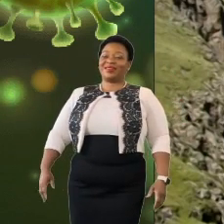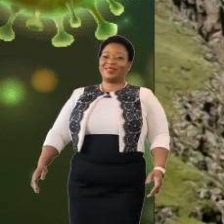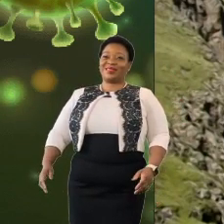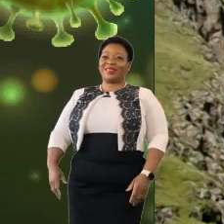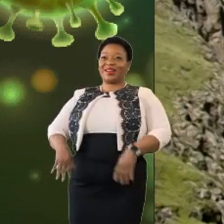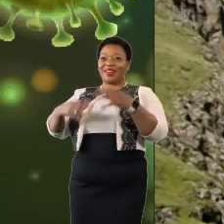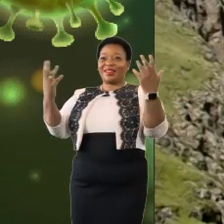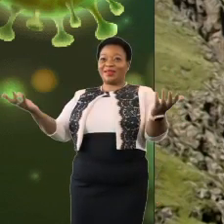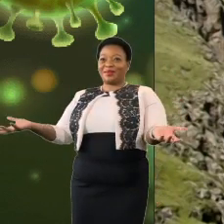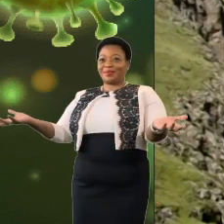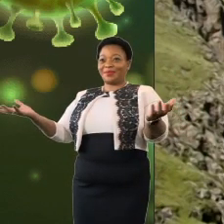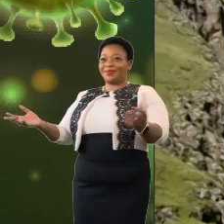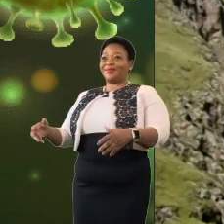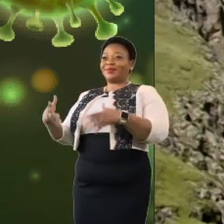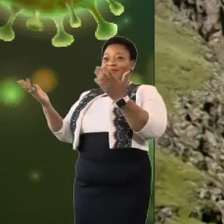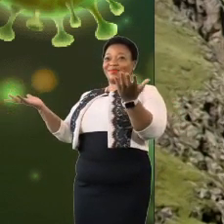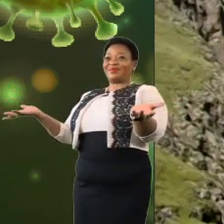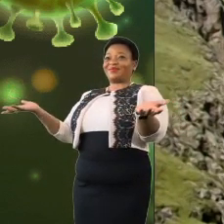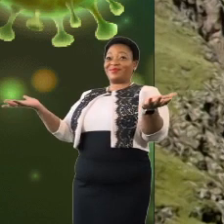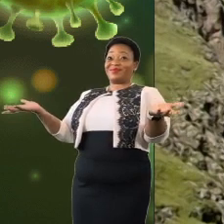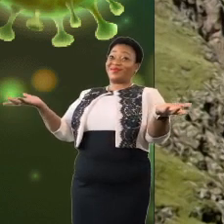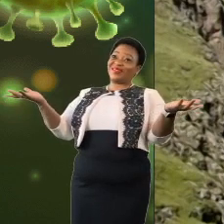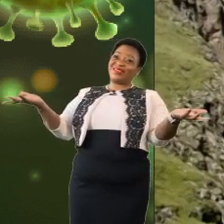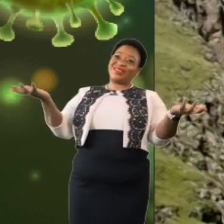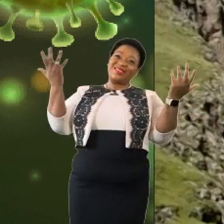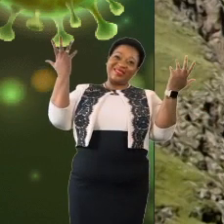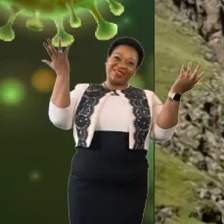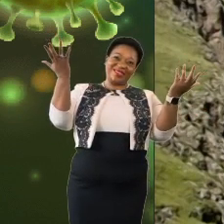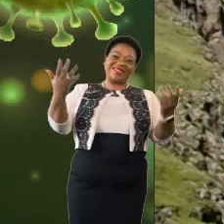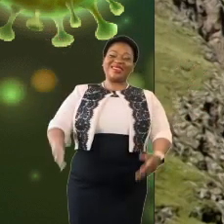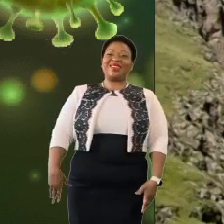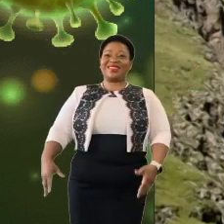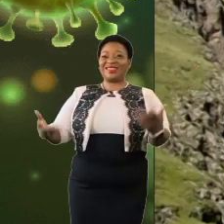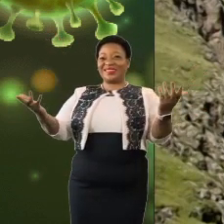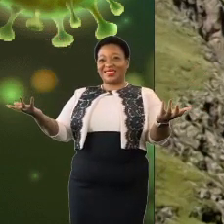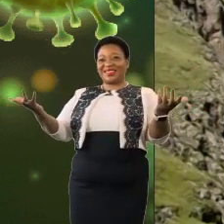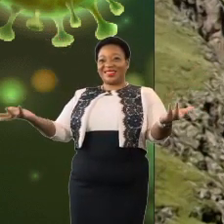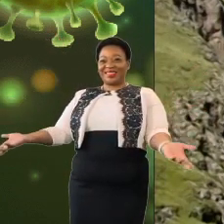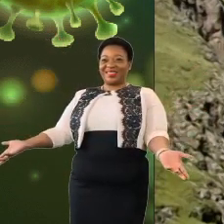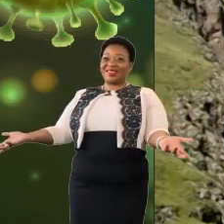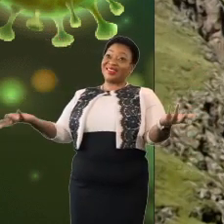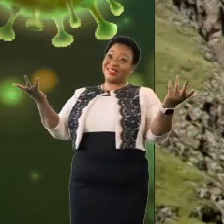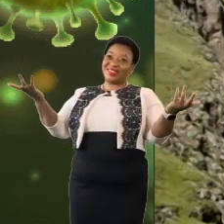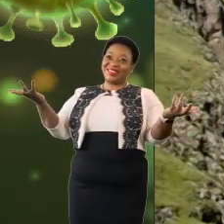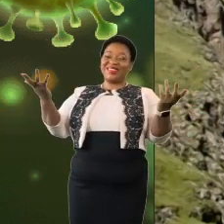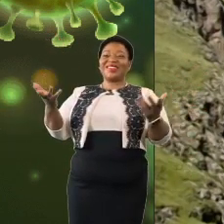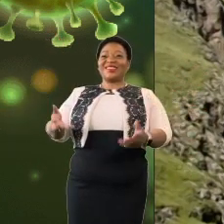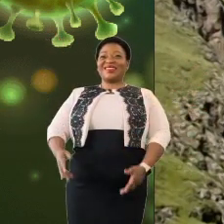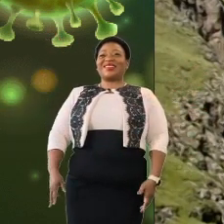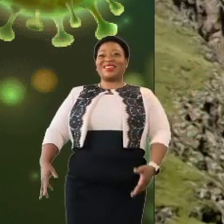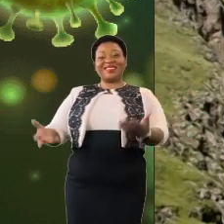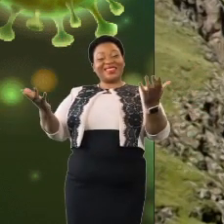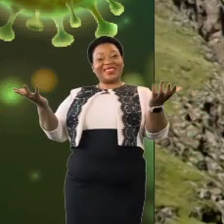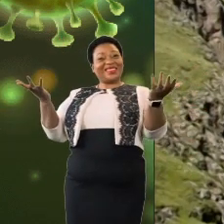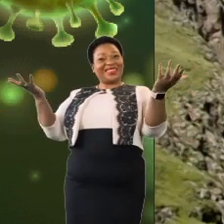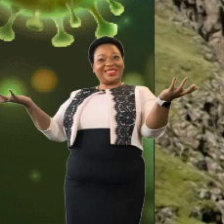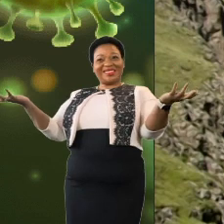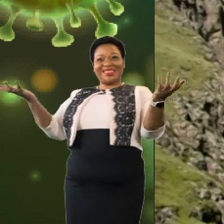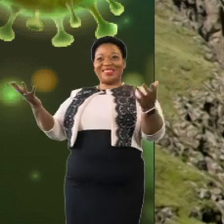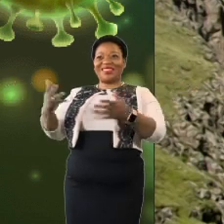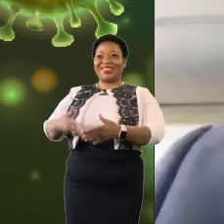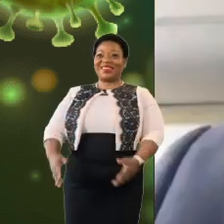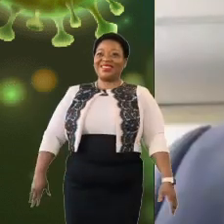to whoever's listening in and participating in the webinar at the moment. Over to you.